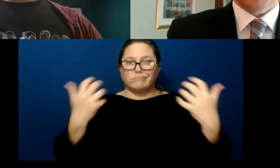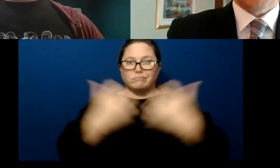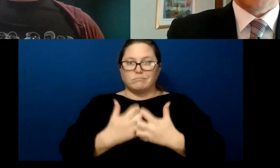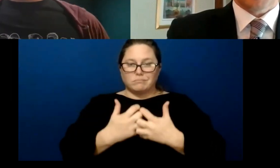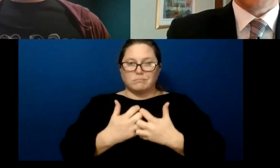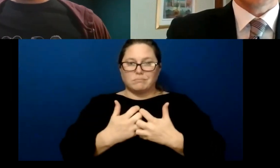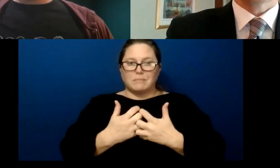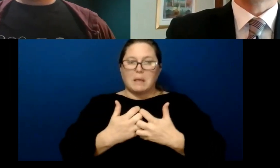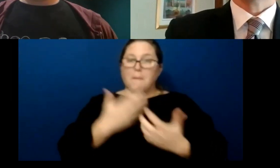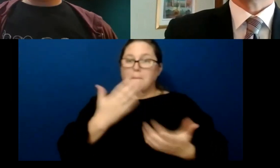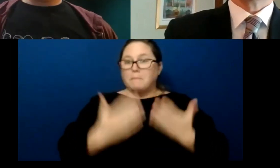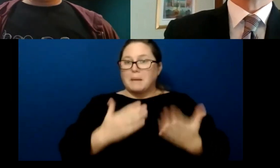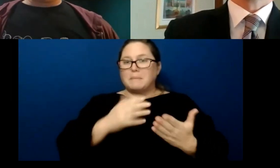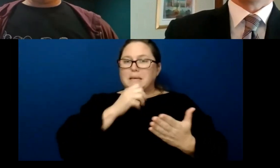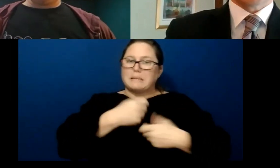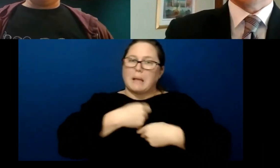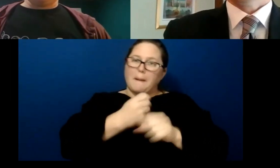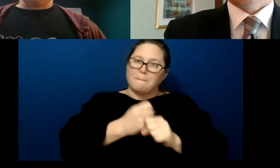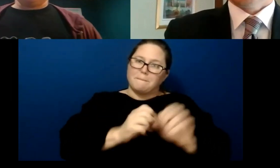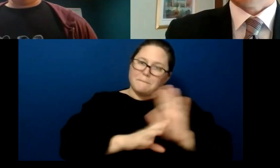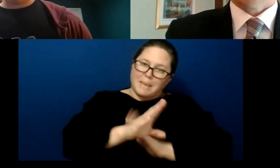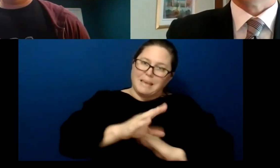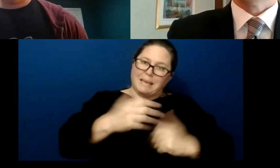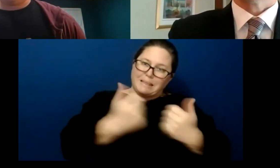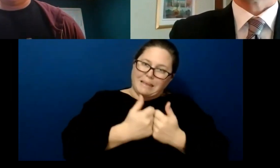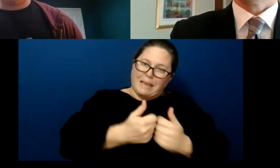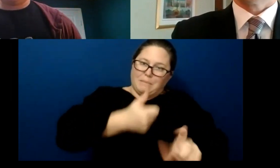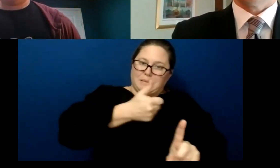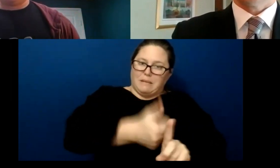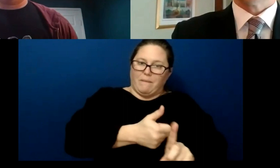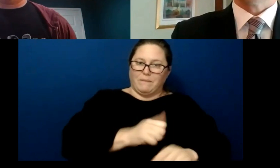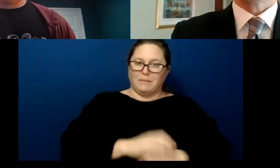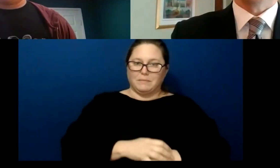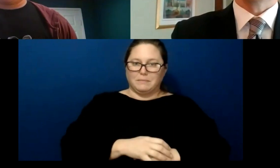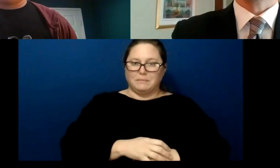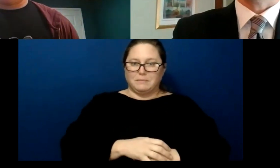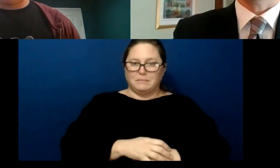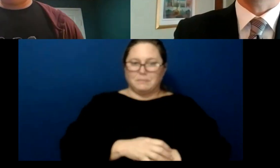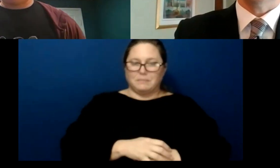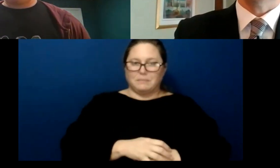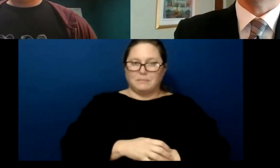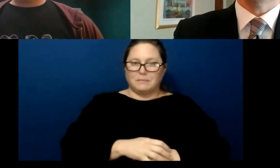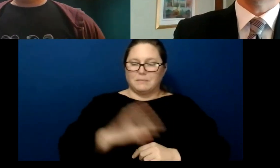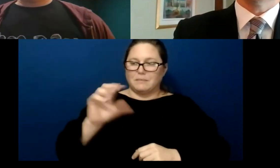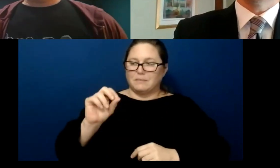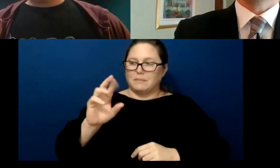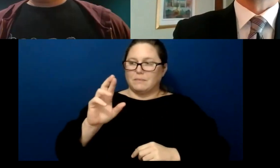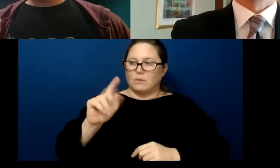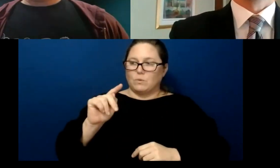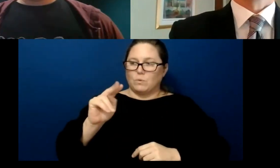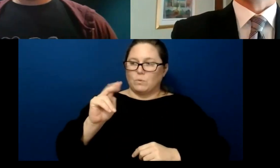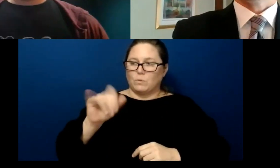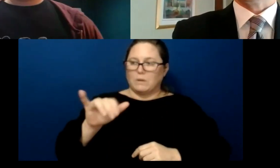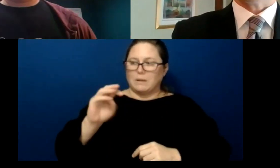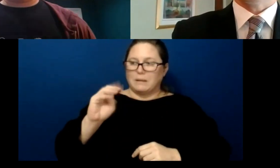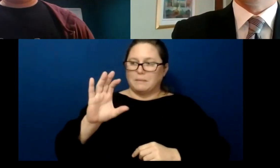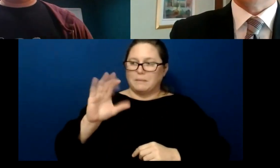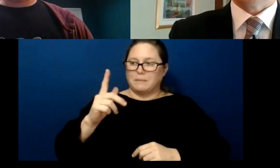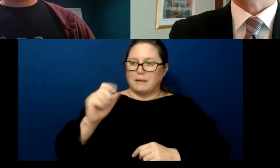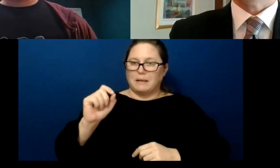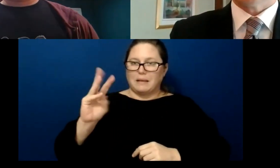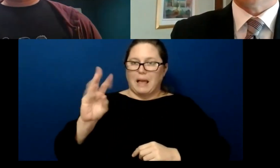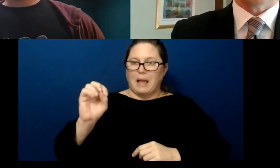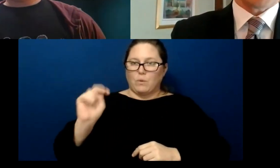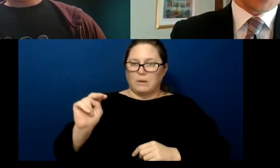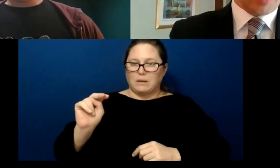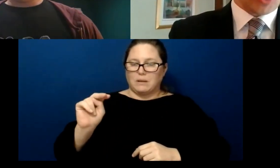making the game itself. That's actually, I was going to segue nicely. A question from Courtney McGowan. Like, okay, we think about